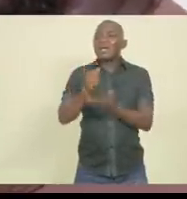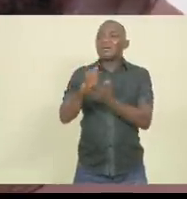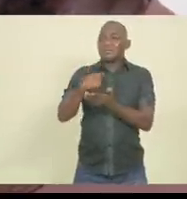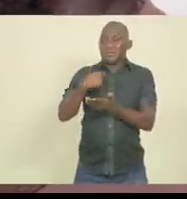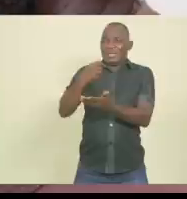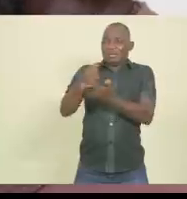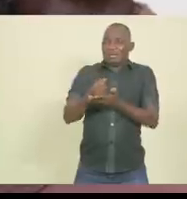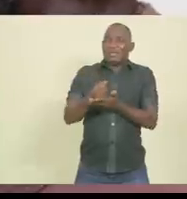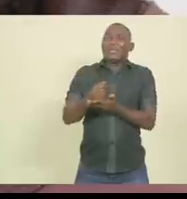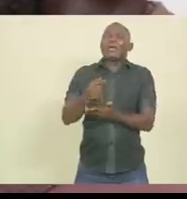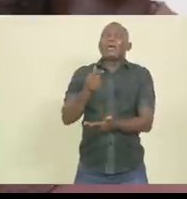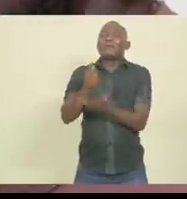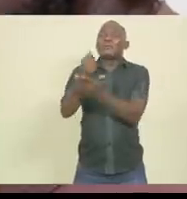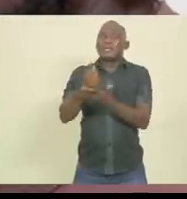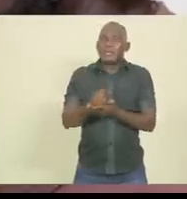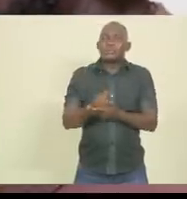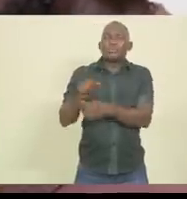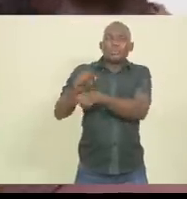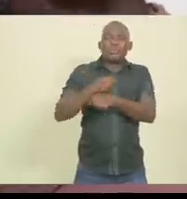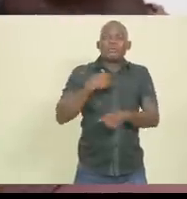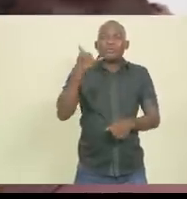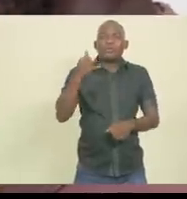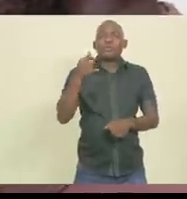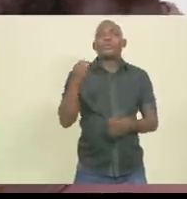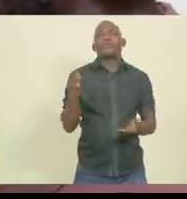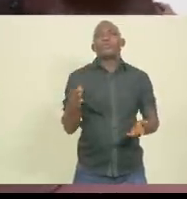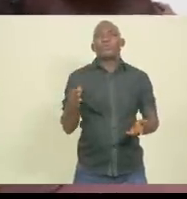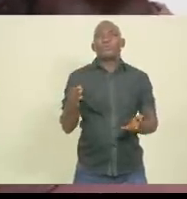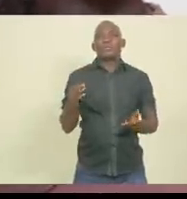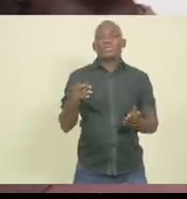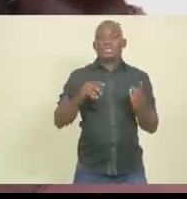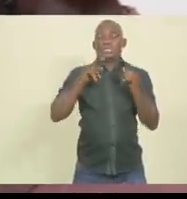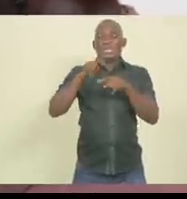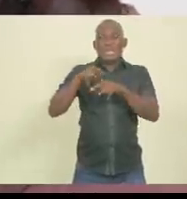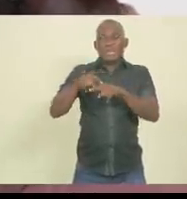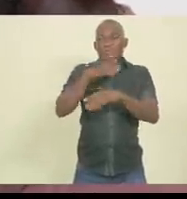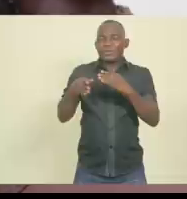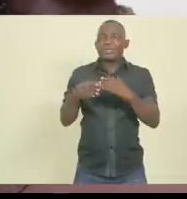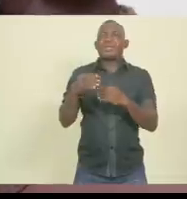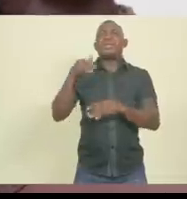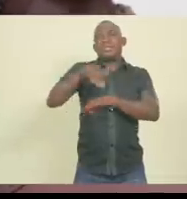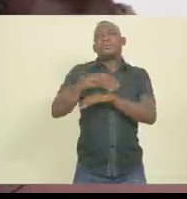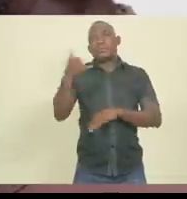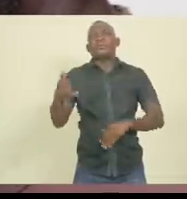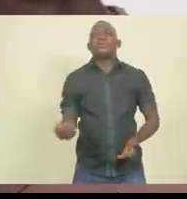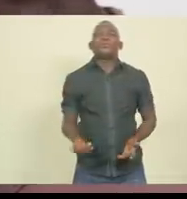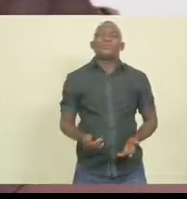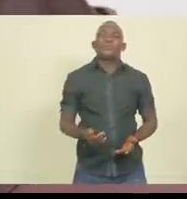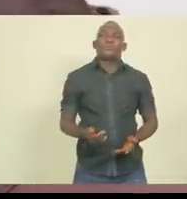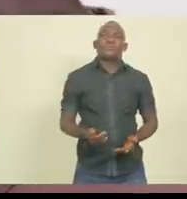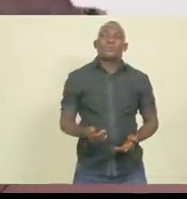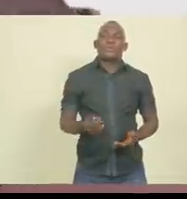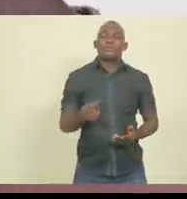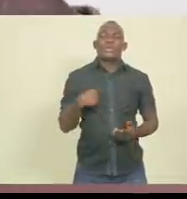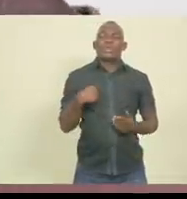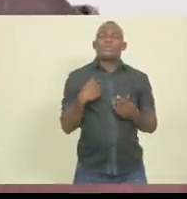some serious work. And I couldn't use my phone. When we were done, it was too late to call. And I got